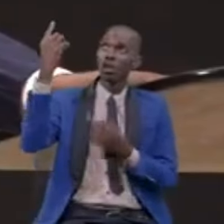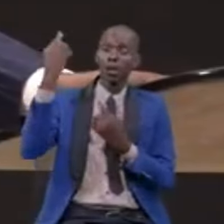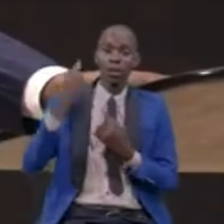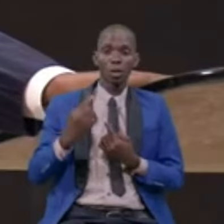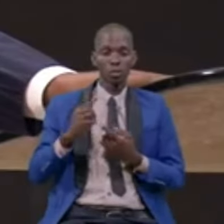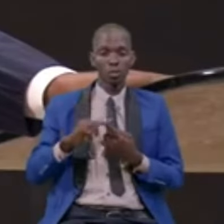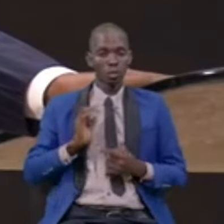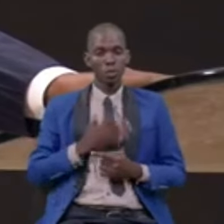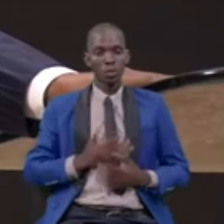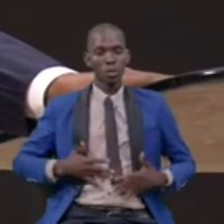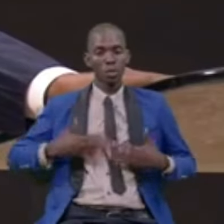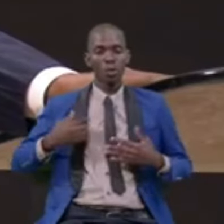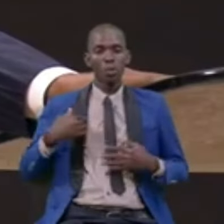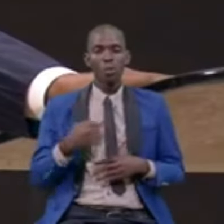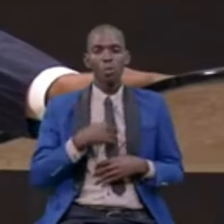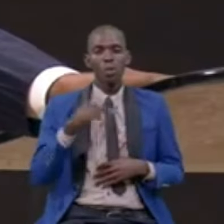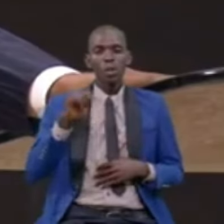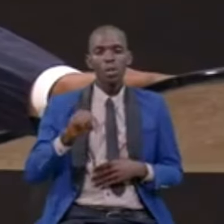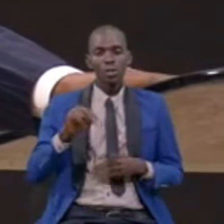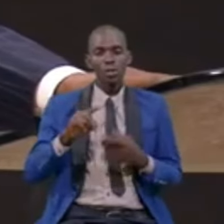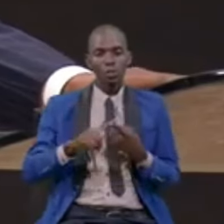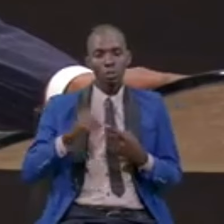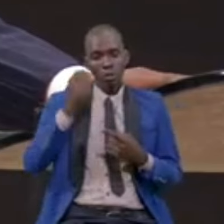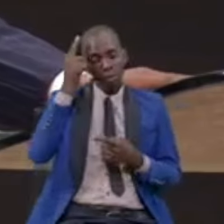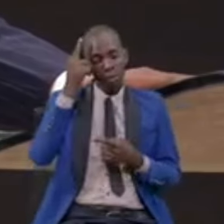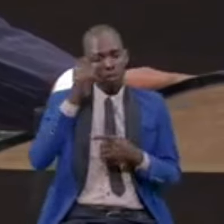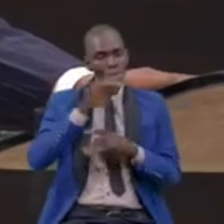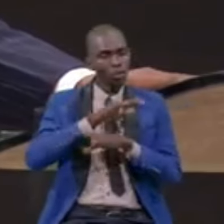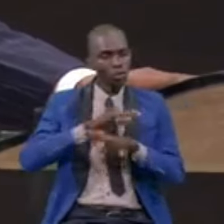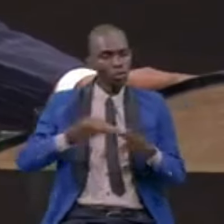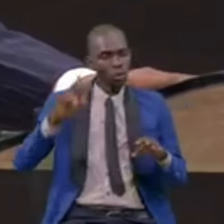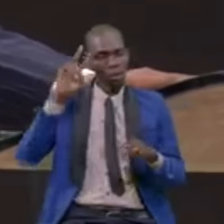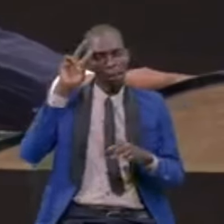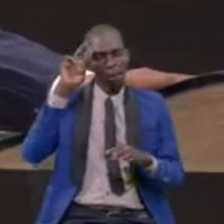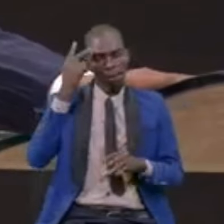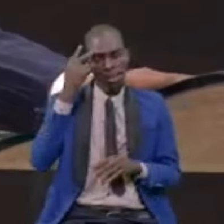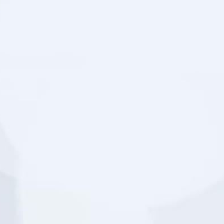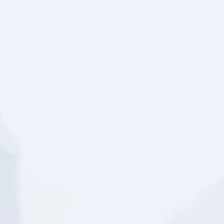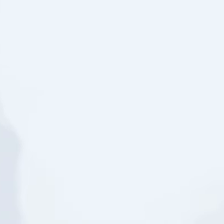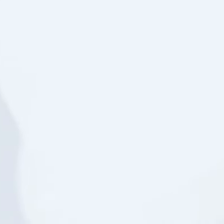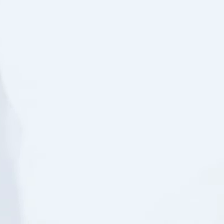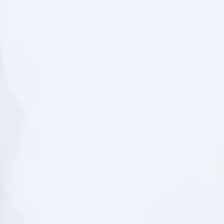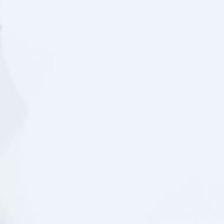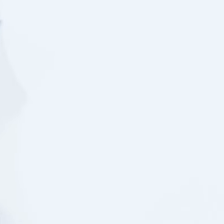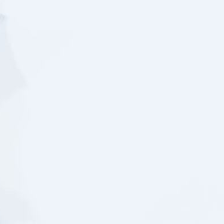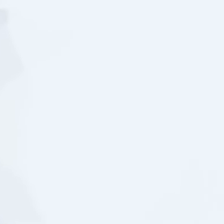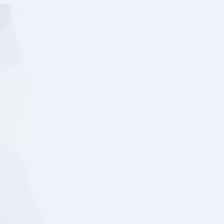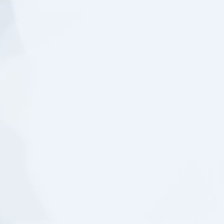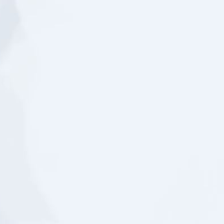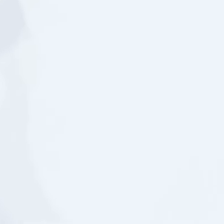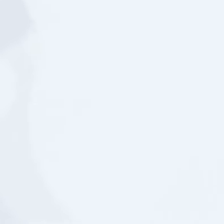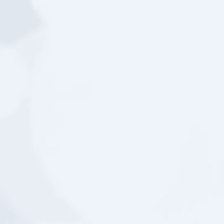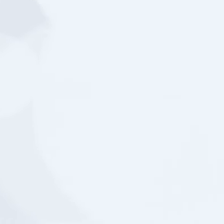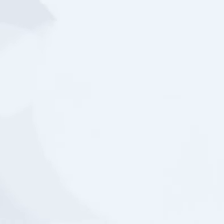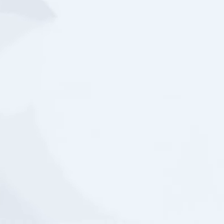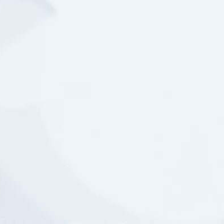to understand. Don't misunderstand the grace of God. Thanks for watching this video.